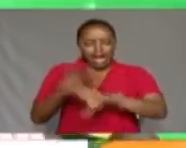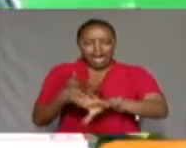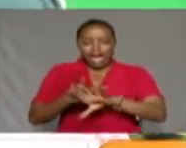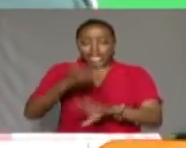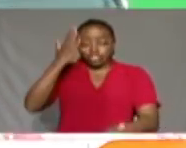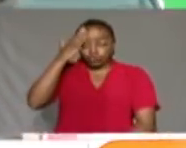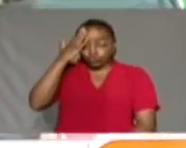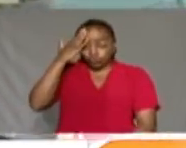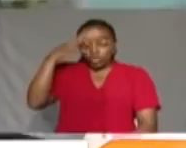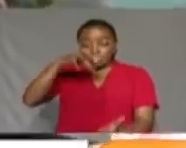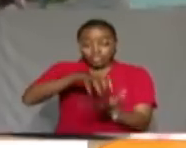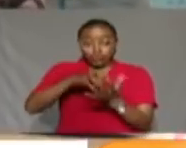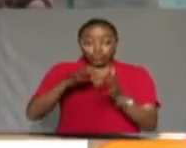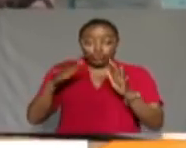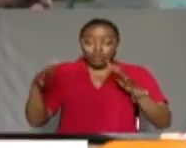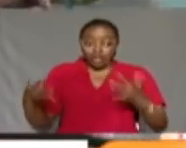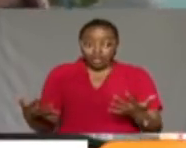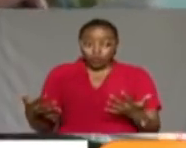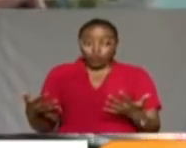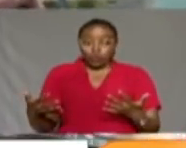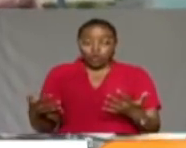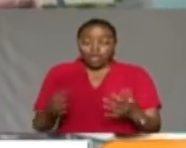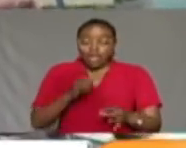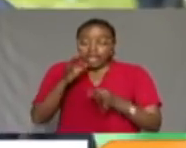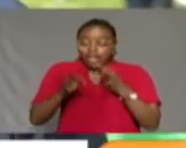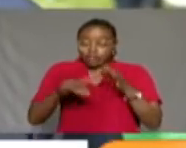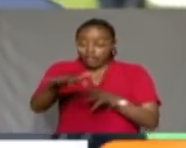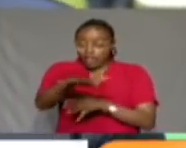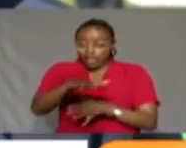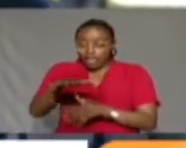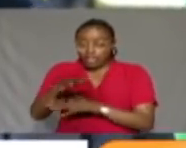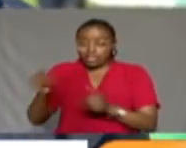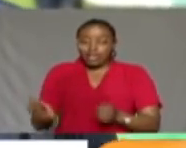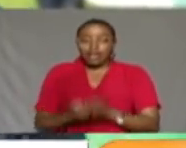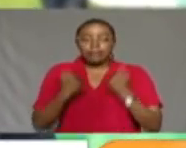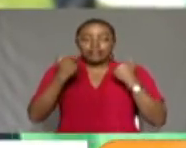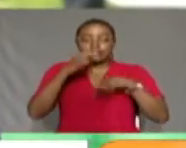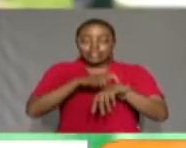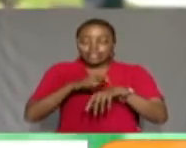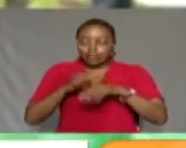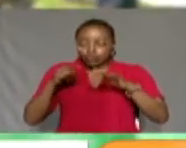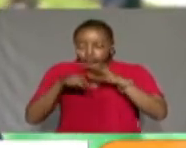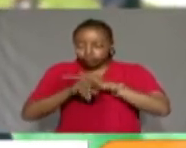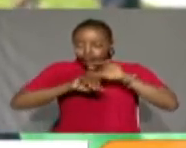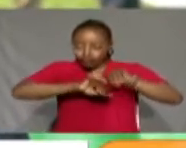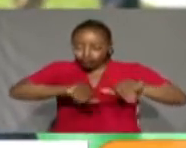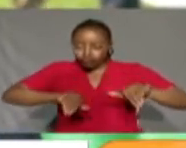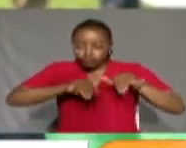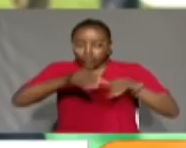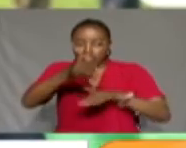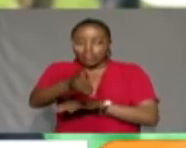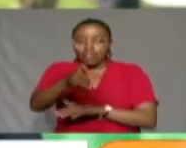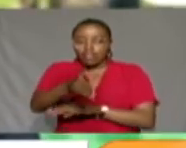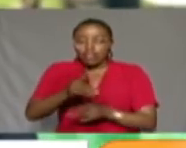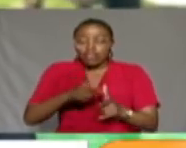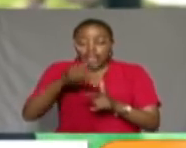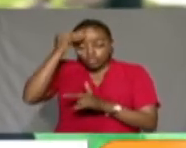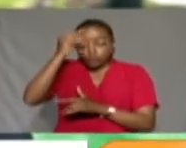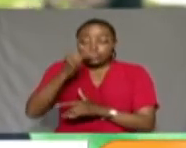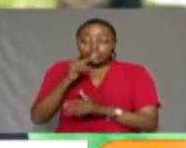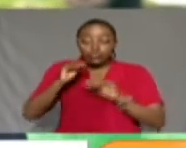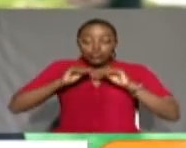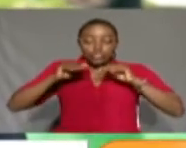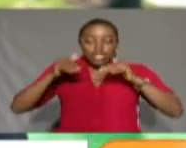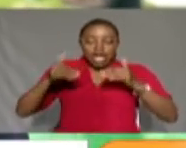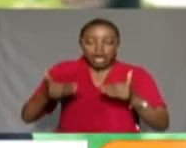the situation. So if any eventuality happens during the dive, then the student is taught on